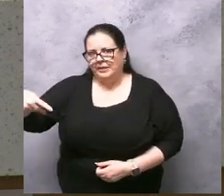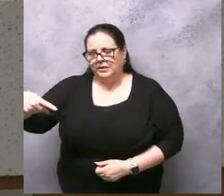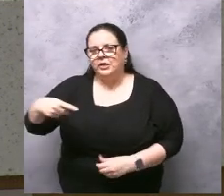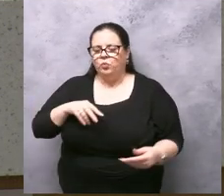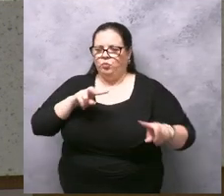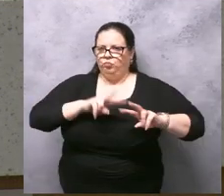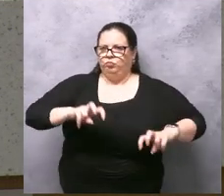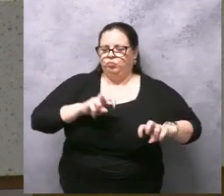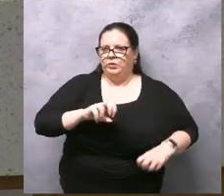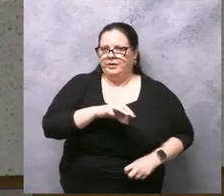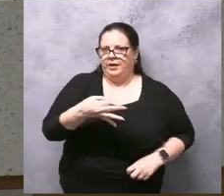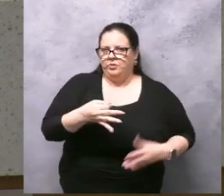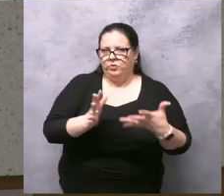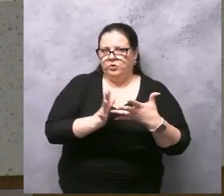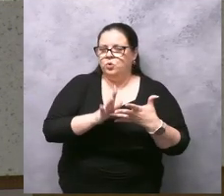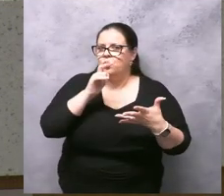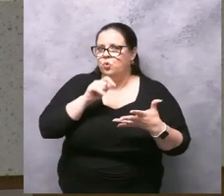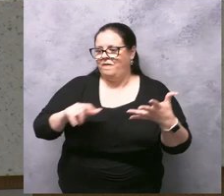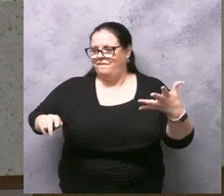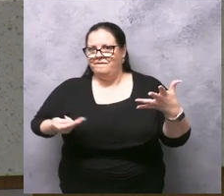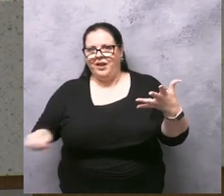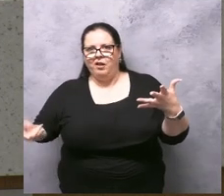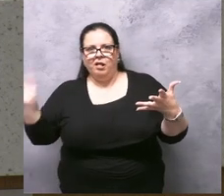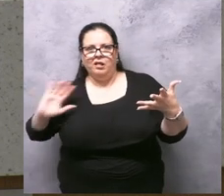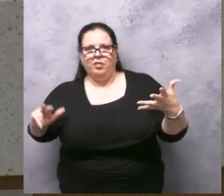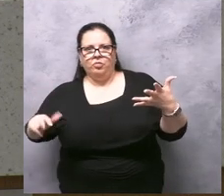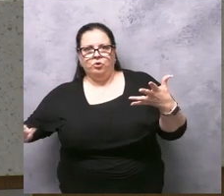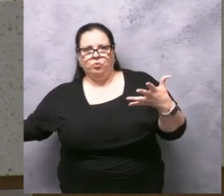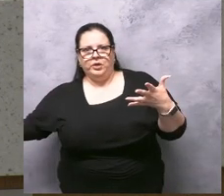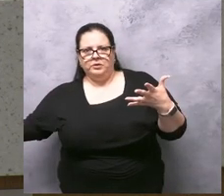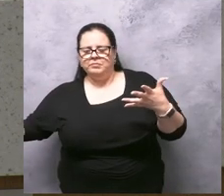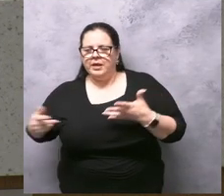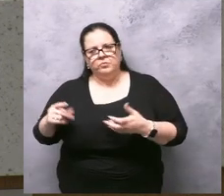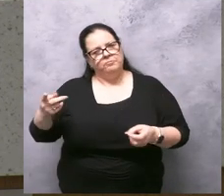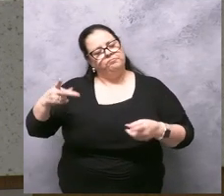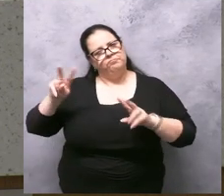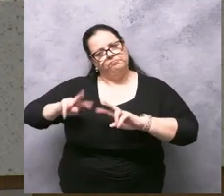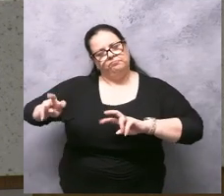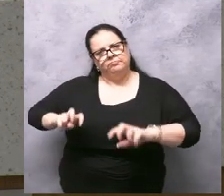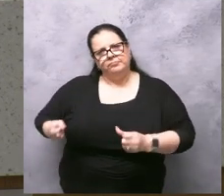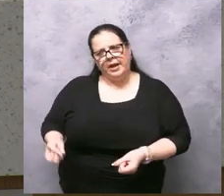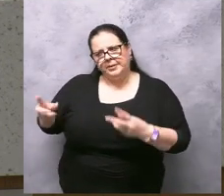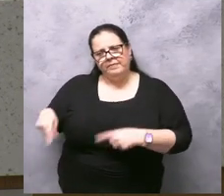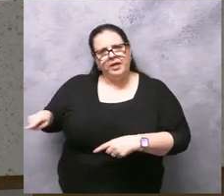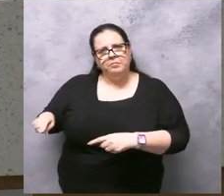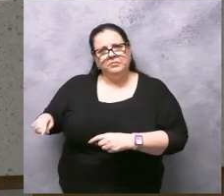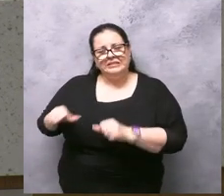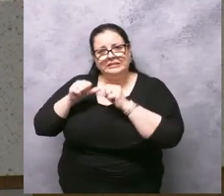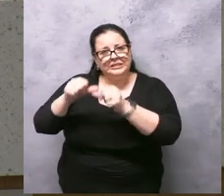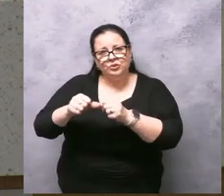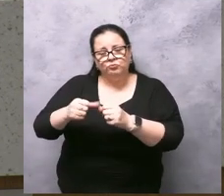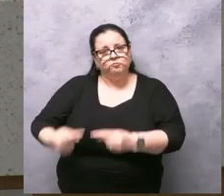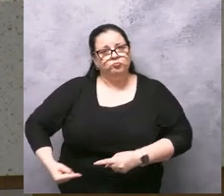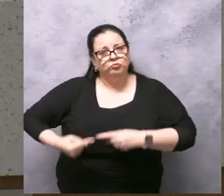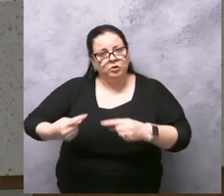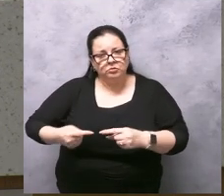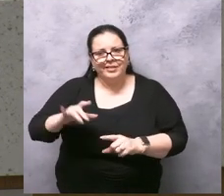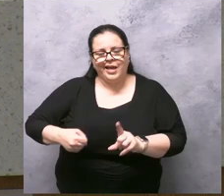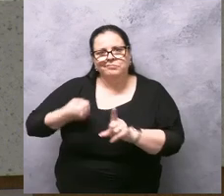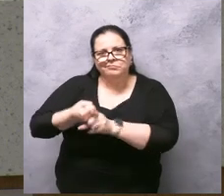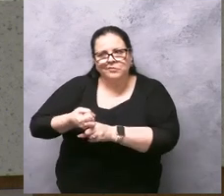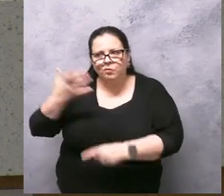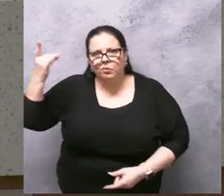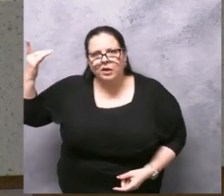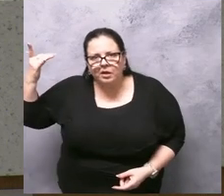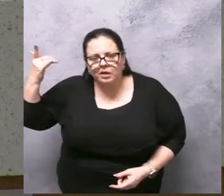9th graders who failed STAR in third grade in CFISD and asked the question, how many are still not passing and what impacts that? What